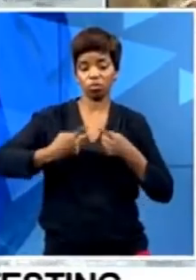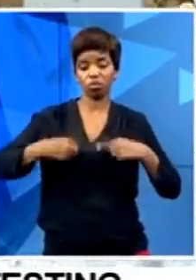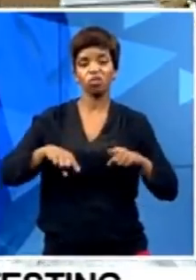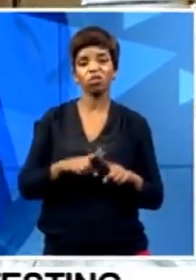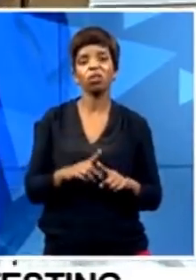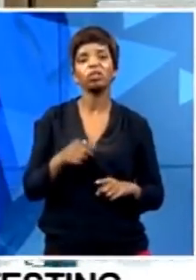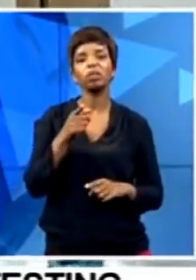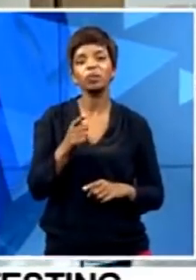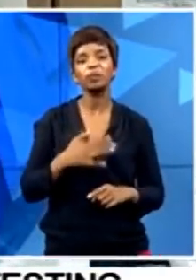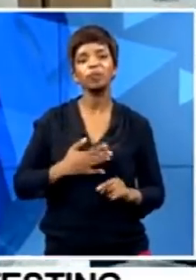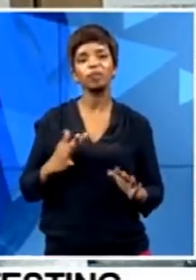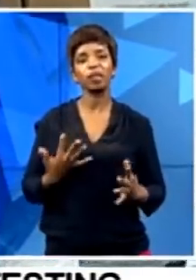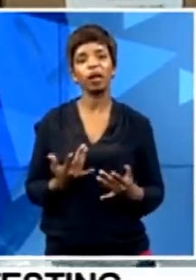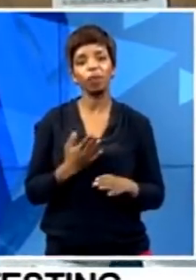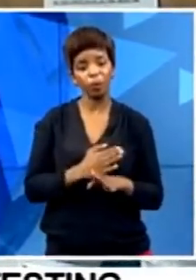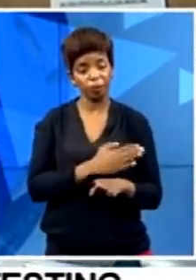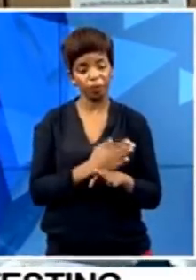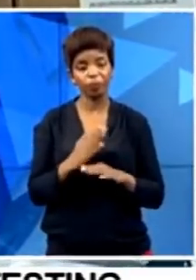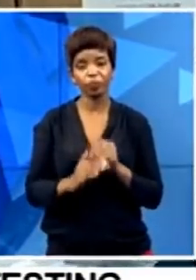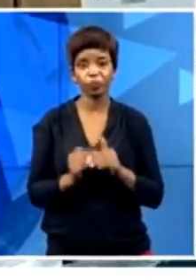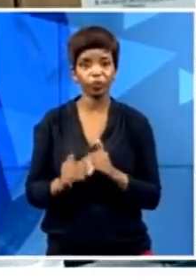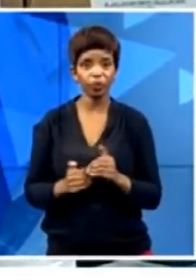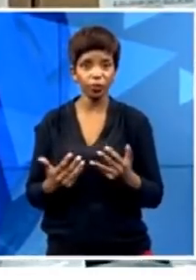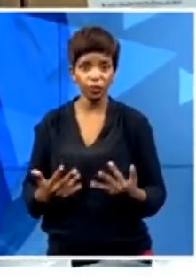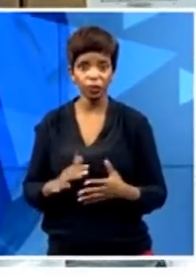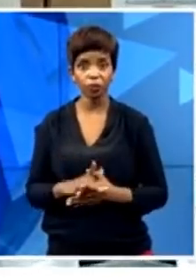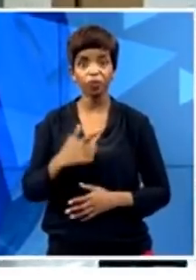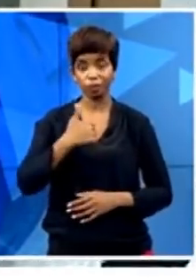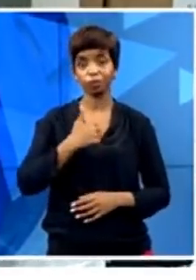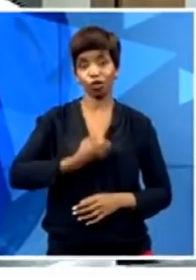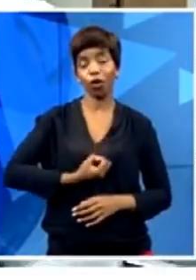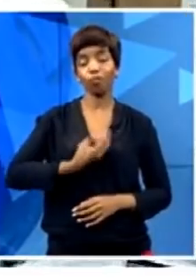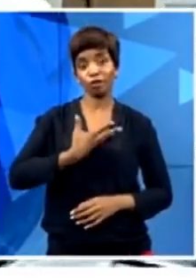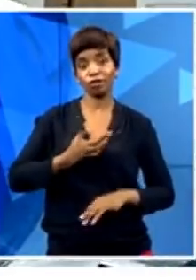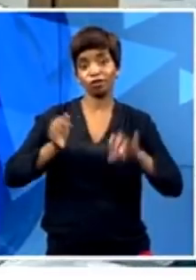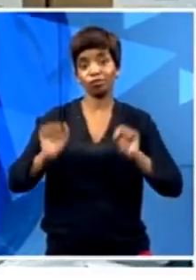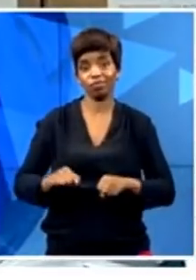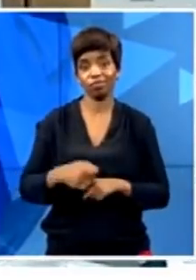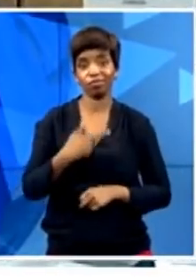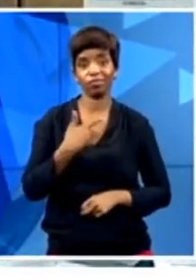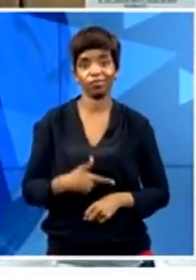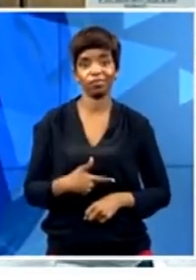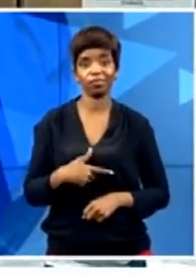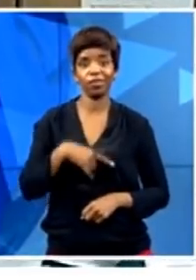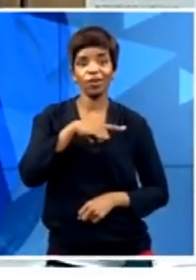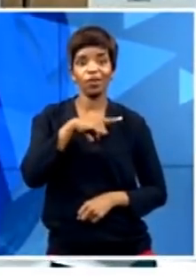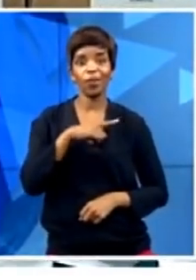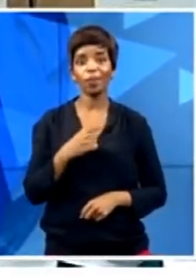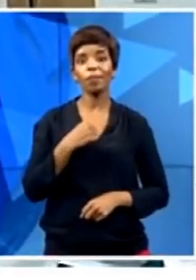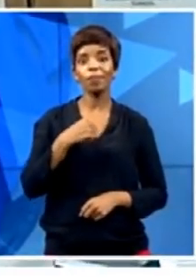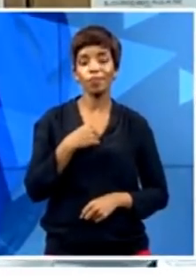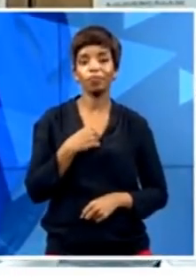much impressed and quite inspiring. The kind of capability that we have here in this